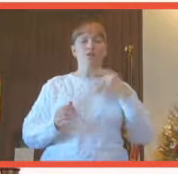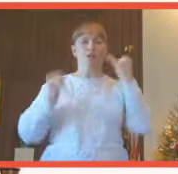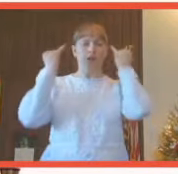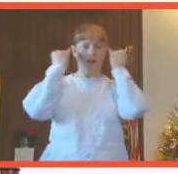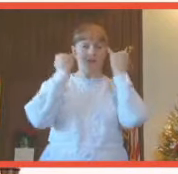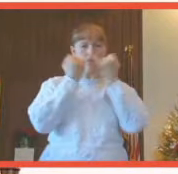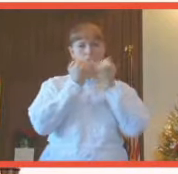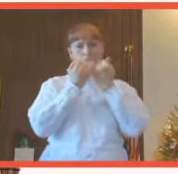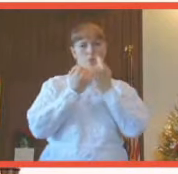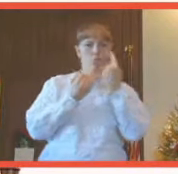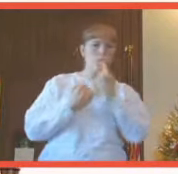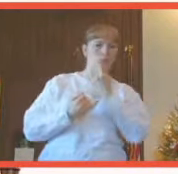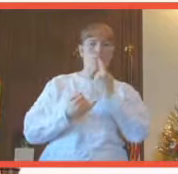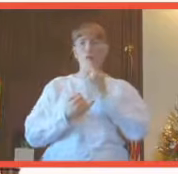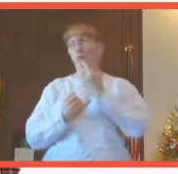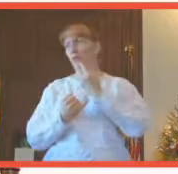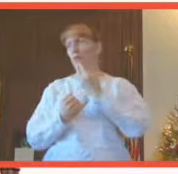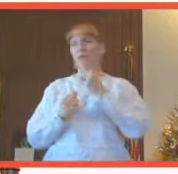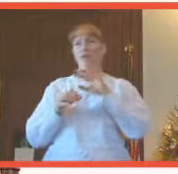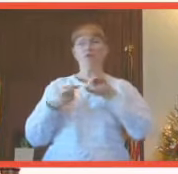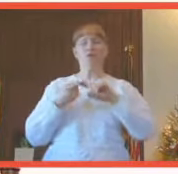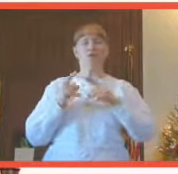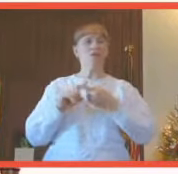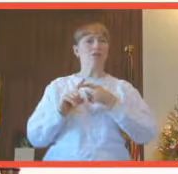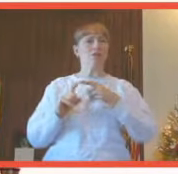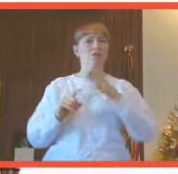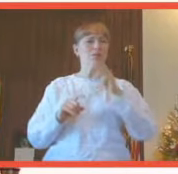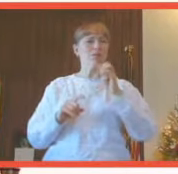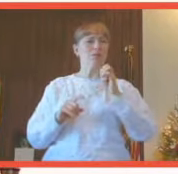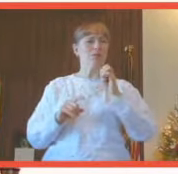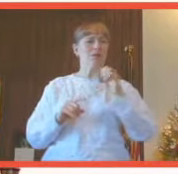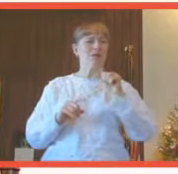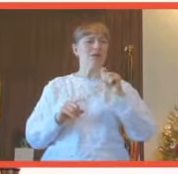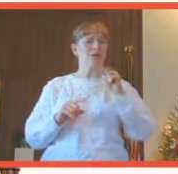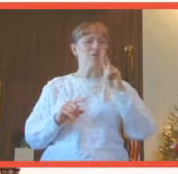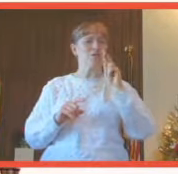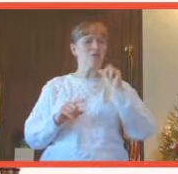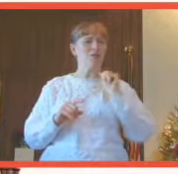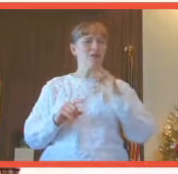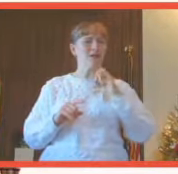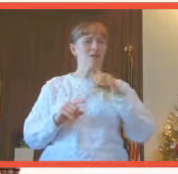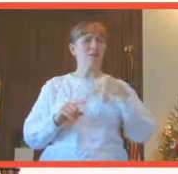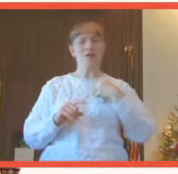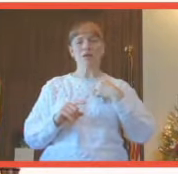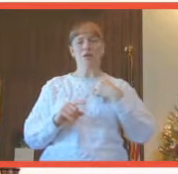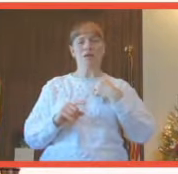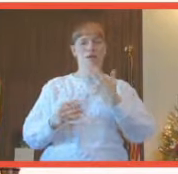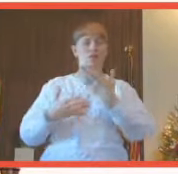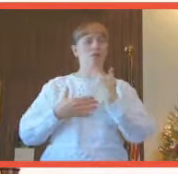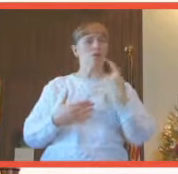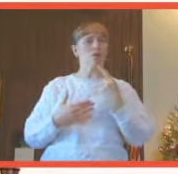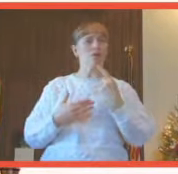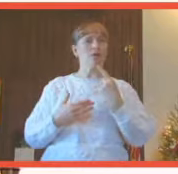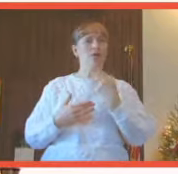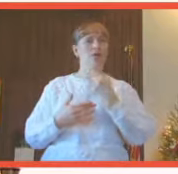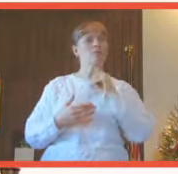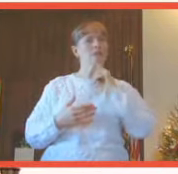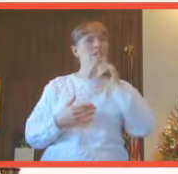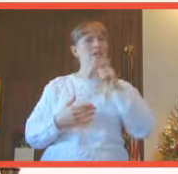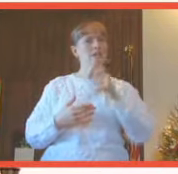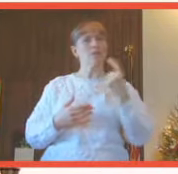and alone and betrayed by her friends who had kind of deserted her in this most intense moment of